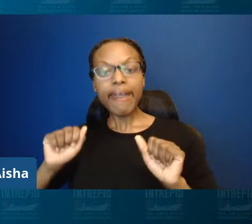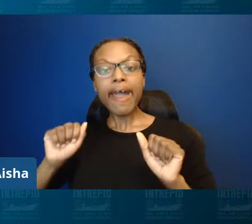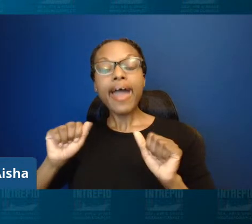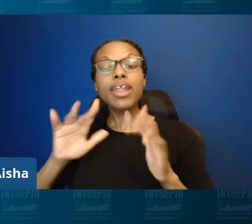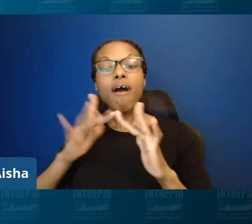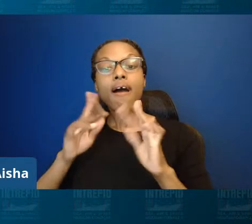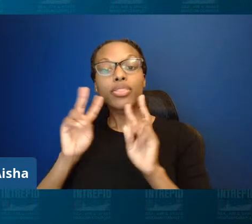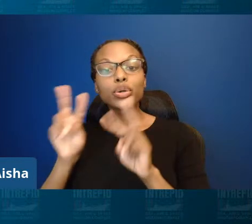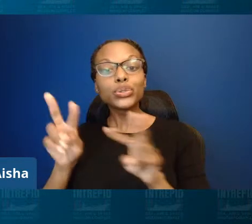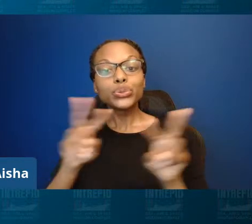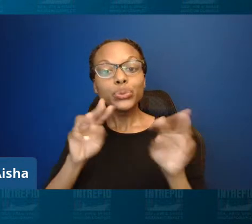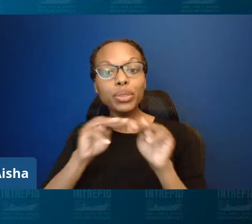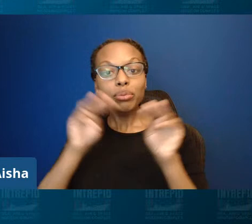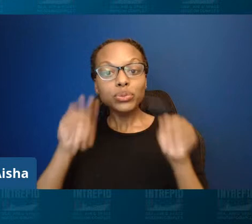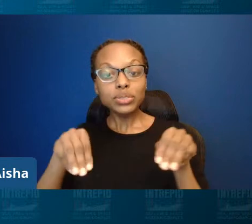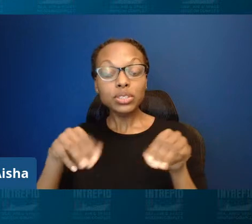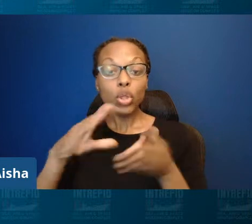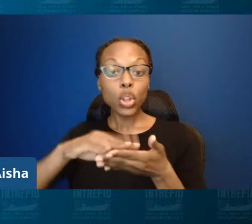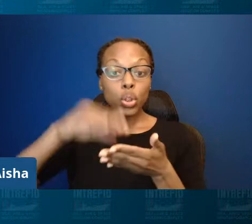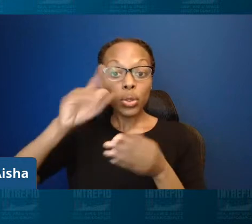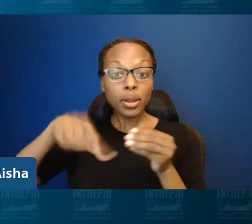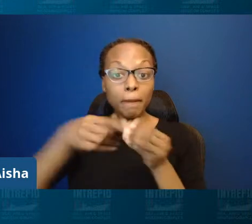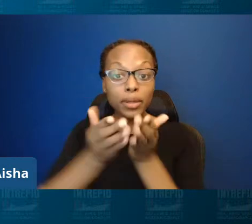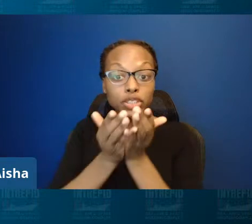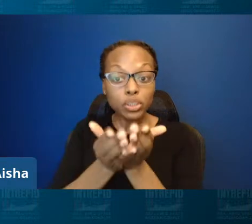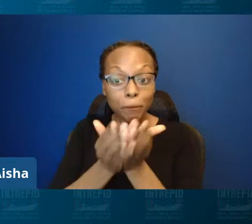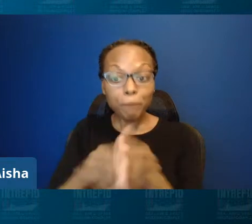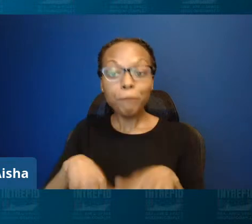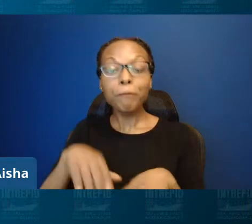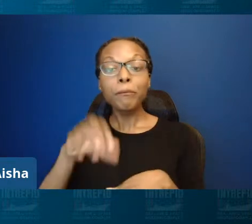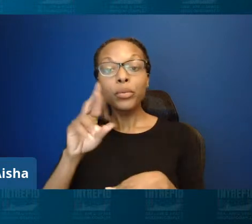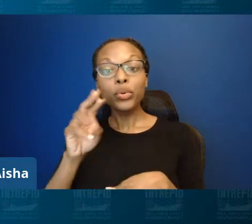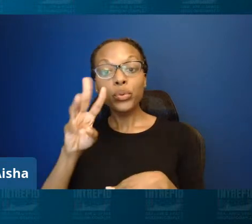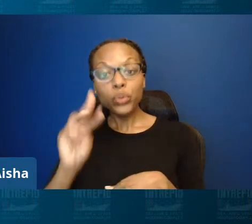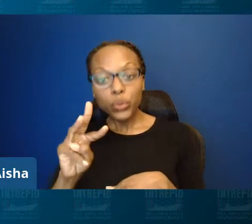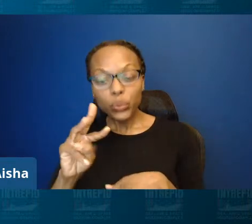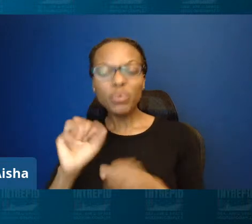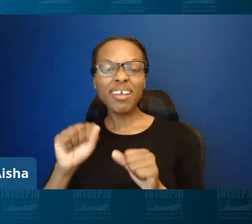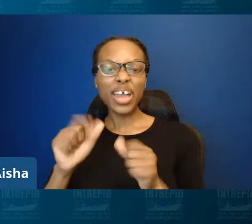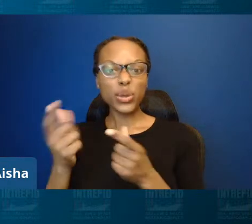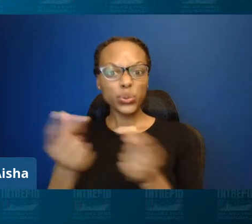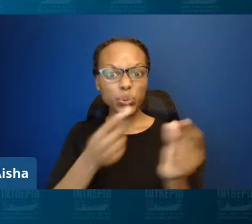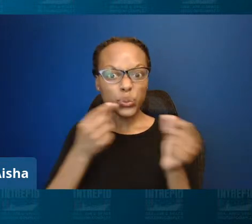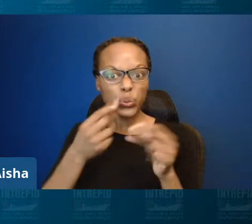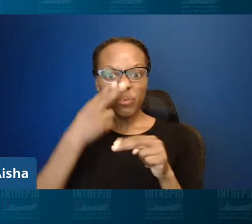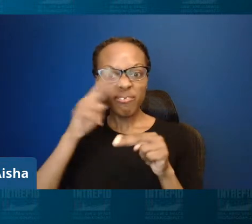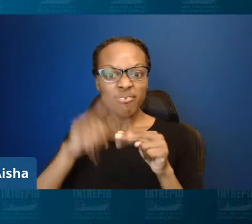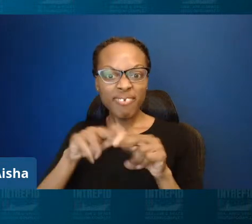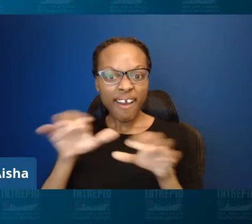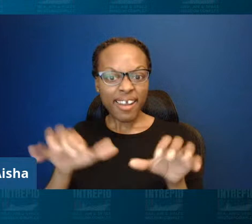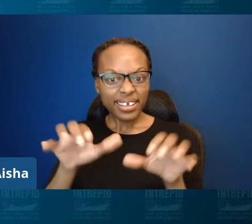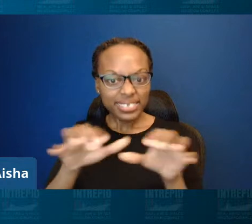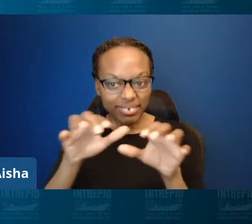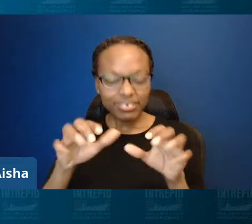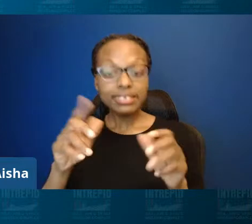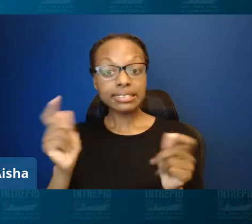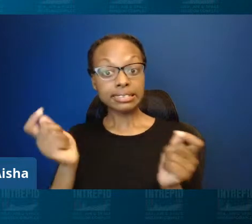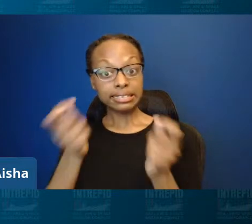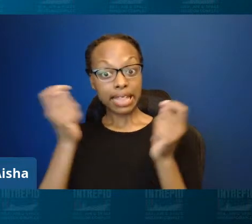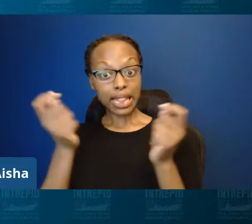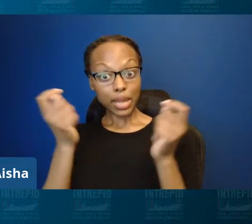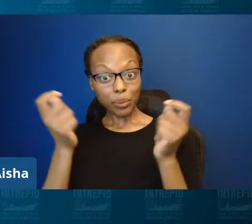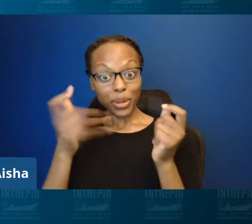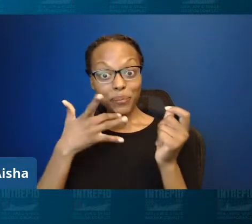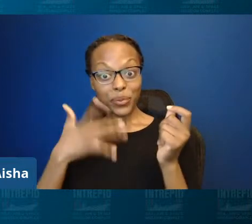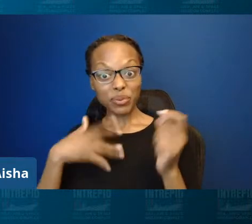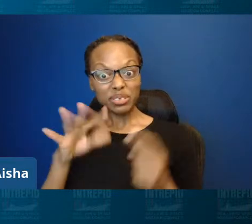learn all about the history of the ship and the crew. You can do some hands-on themed activities and celebrate your child's birthday in a fun and interactive